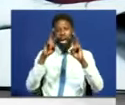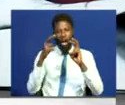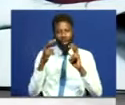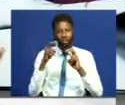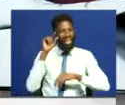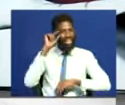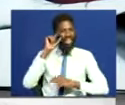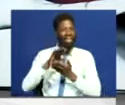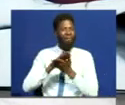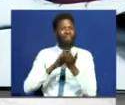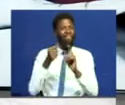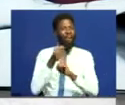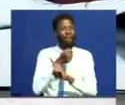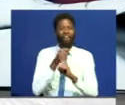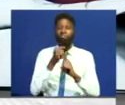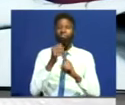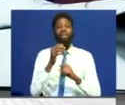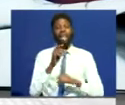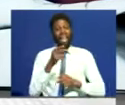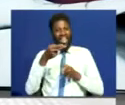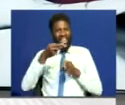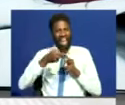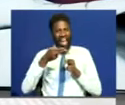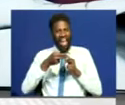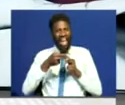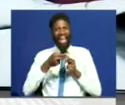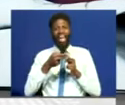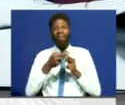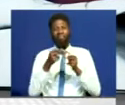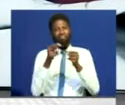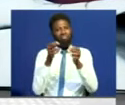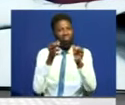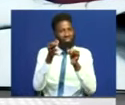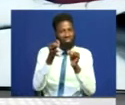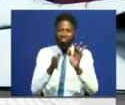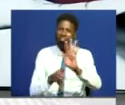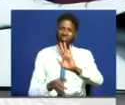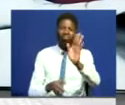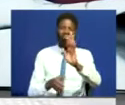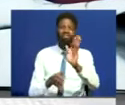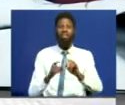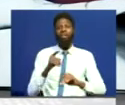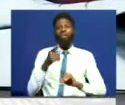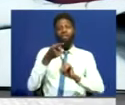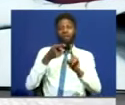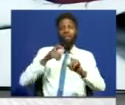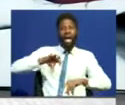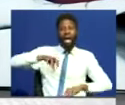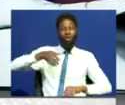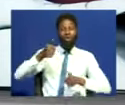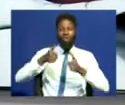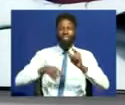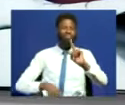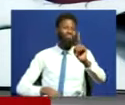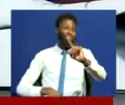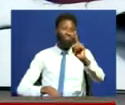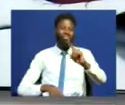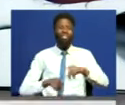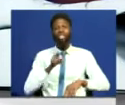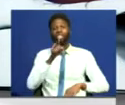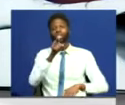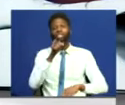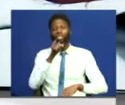without disclosing their names or telling us their background or which county they come from. What are the nature of cases that you receive